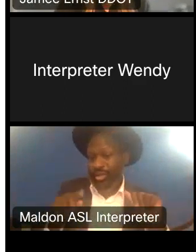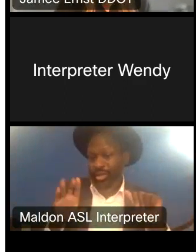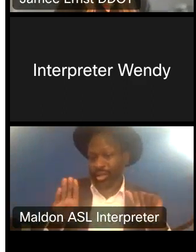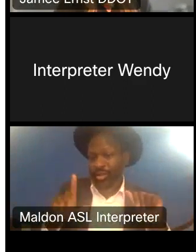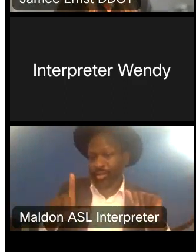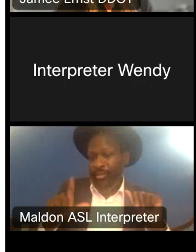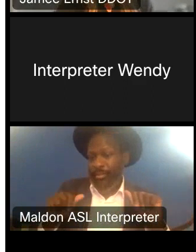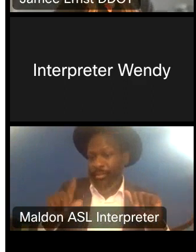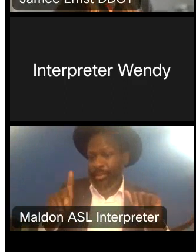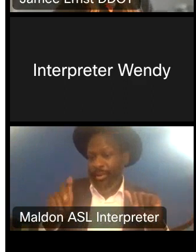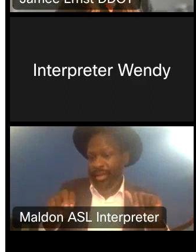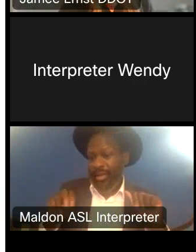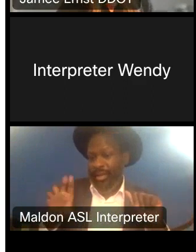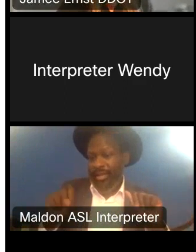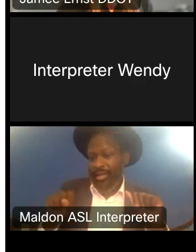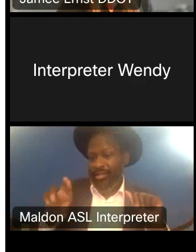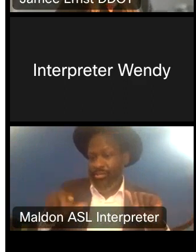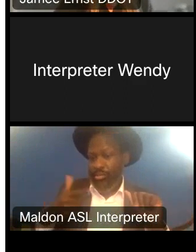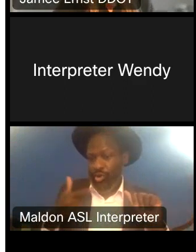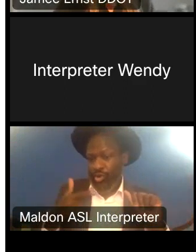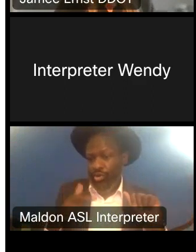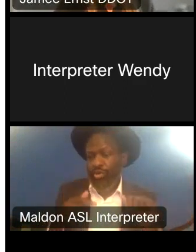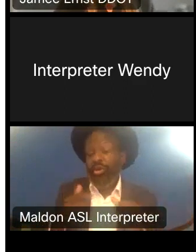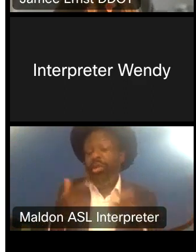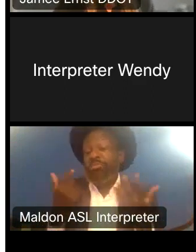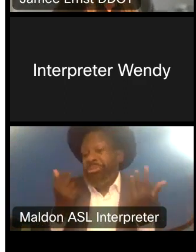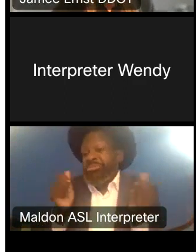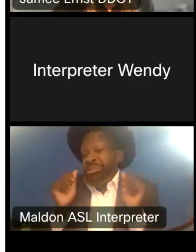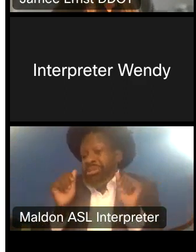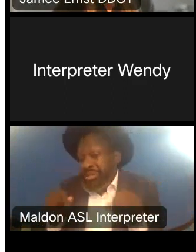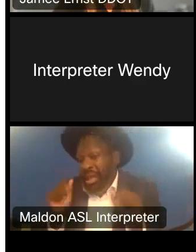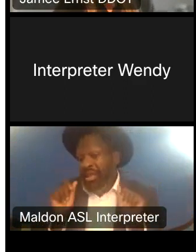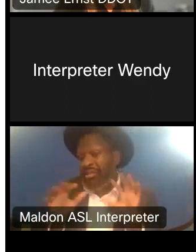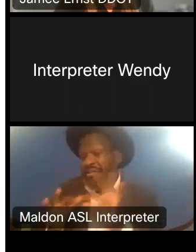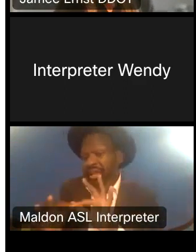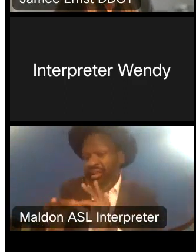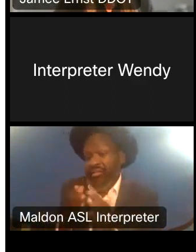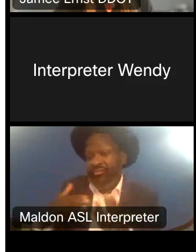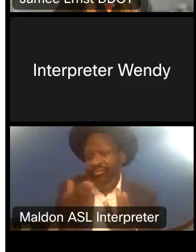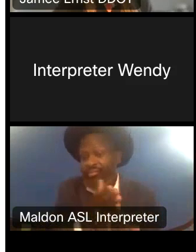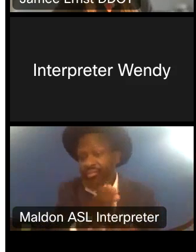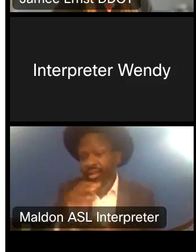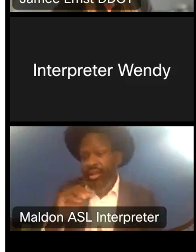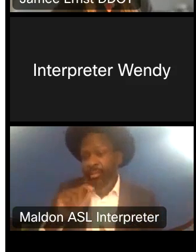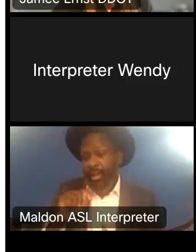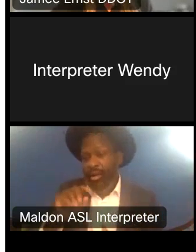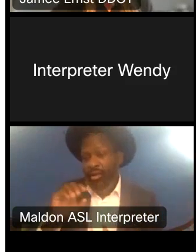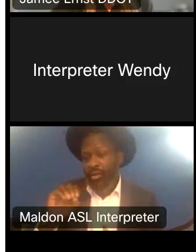Ivy City through existing and planned bike infrastructure on Mount Olivet and on Bladensburg.